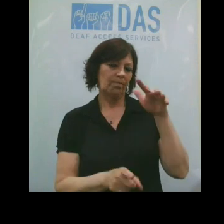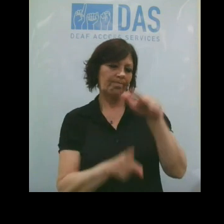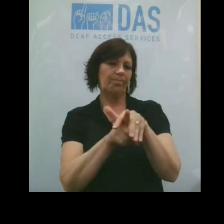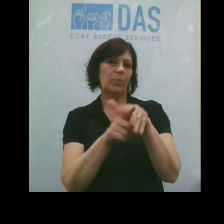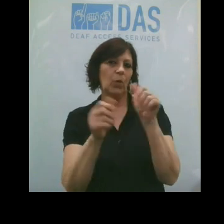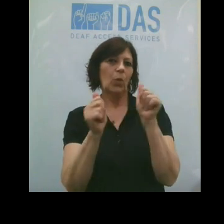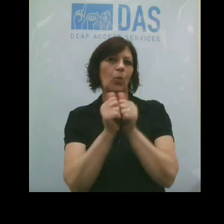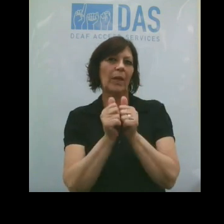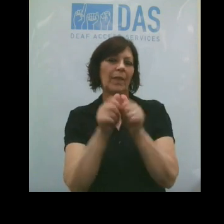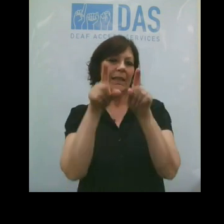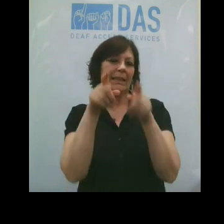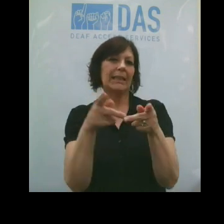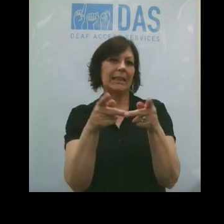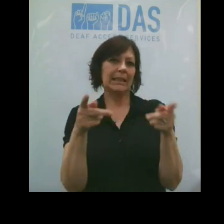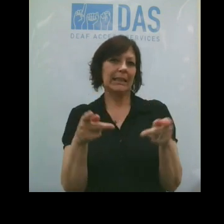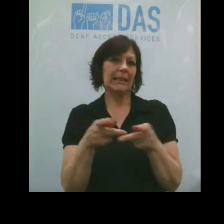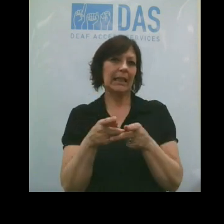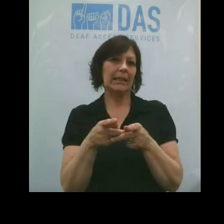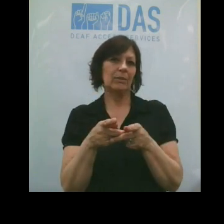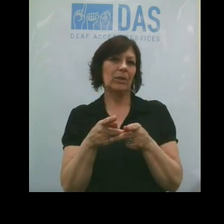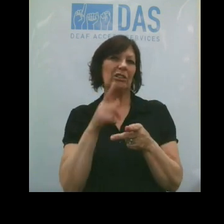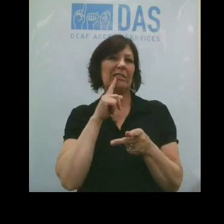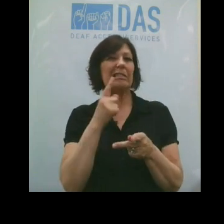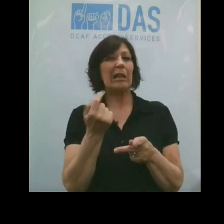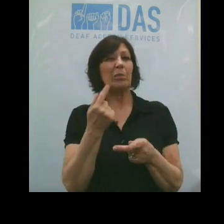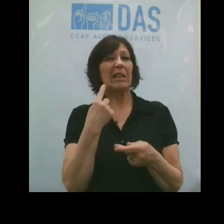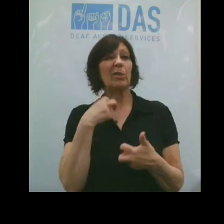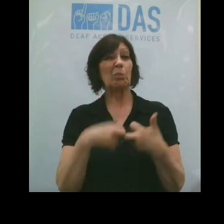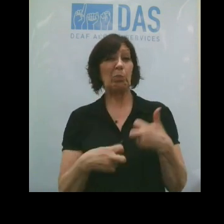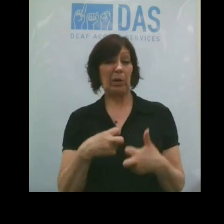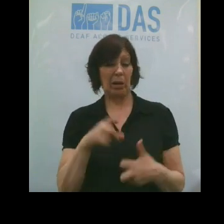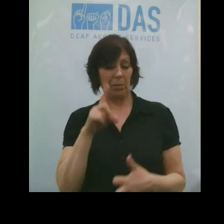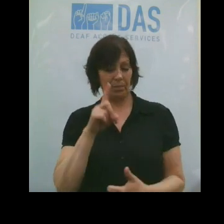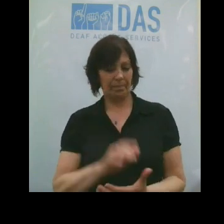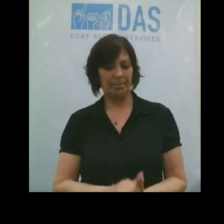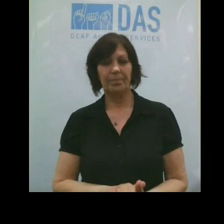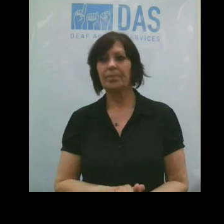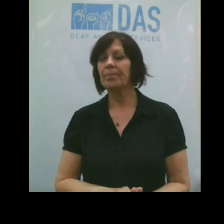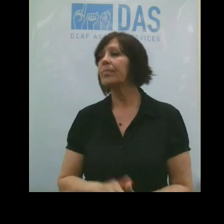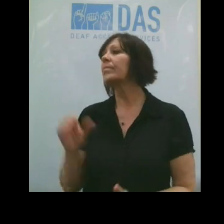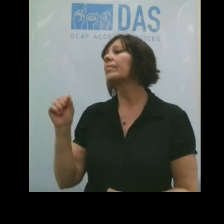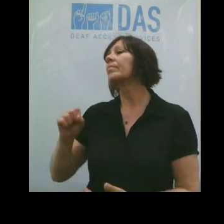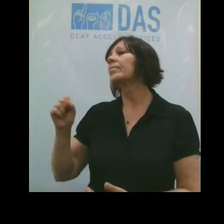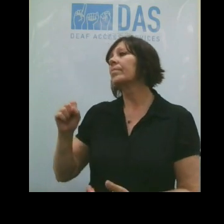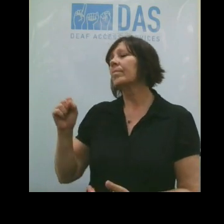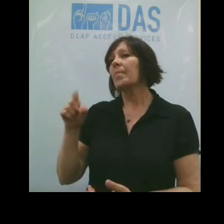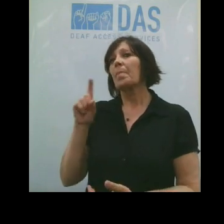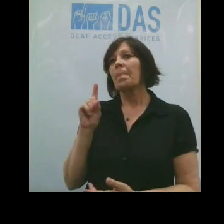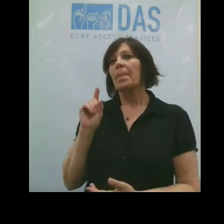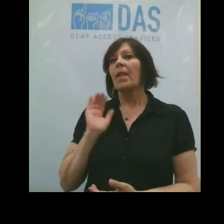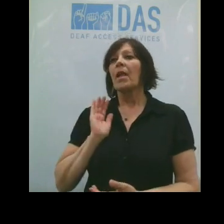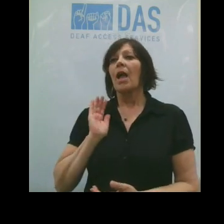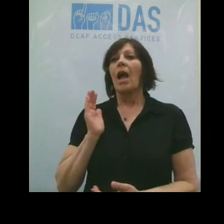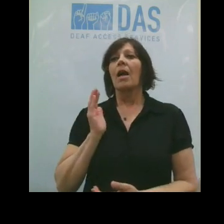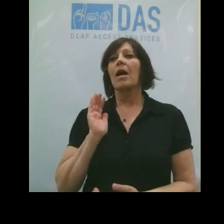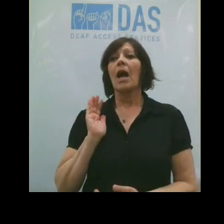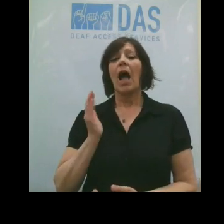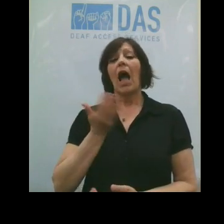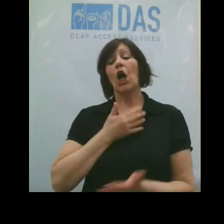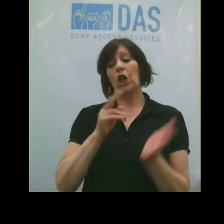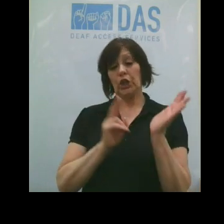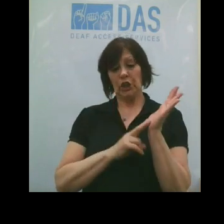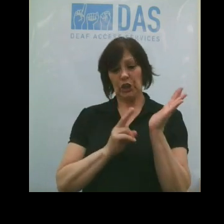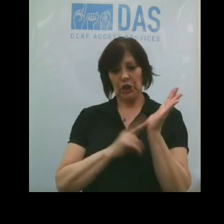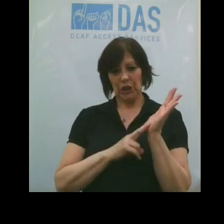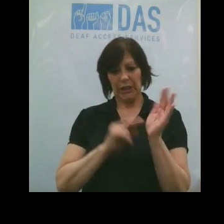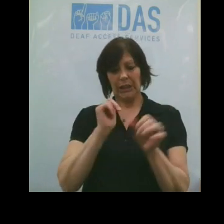with our testing site, which is causing a little bit of a problem on our end. Thank you. So our nurses that